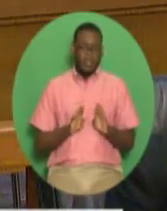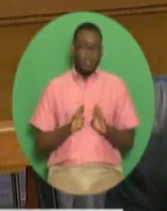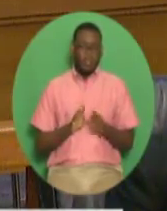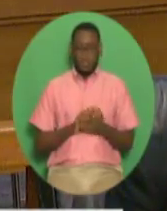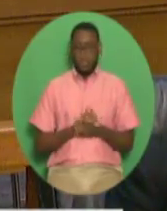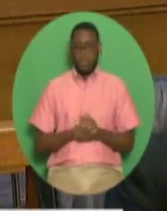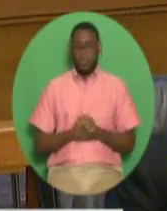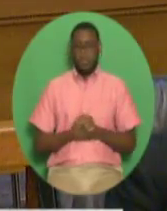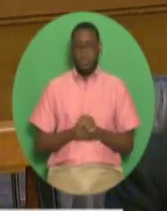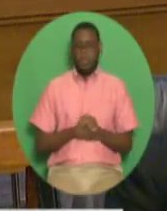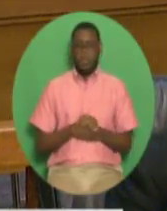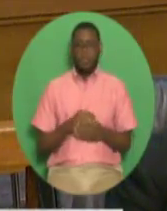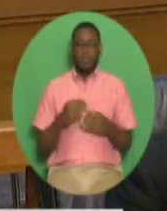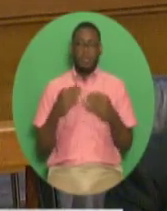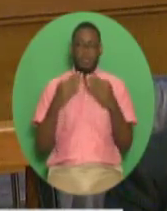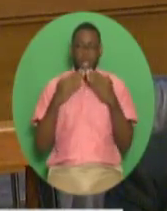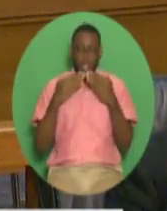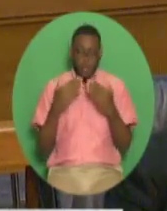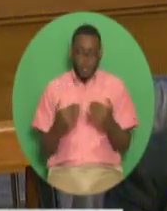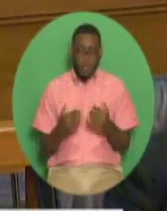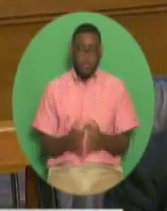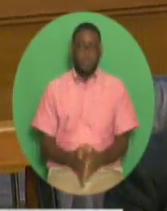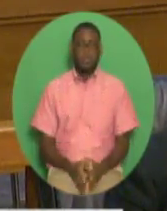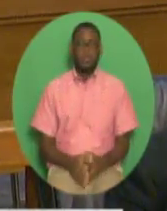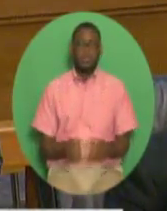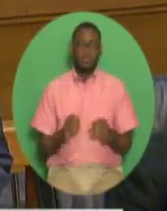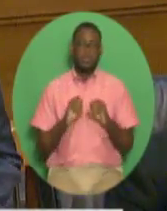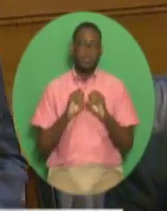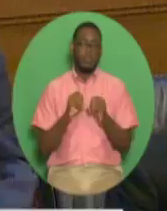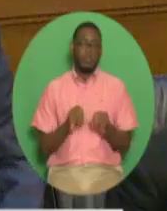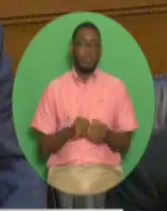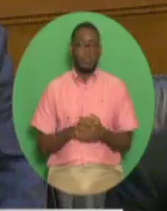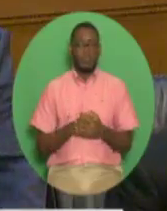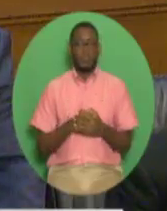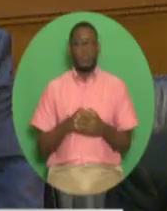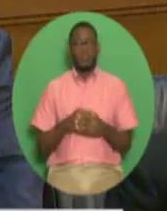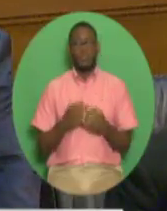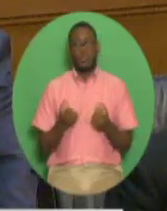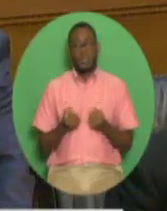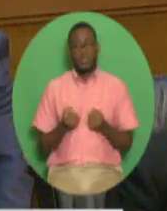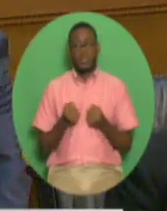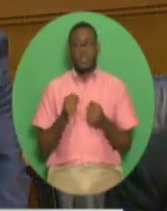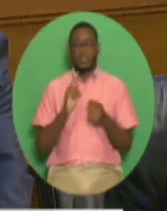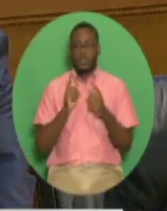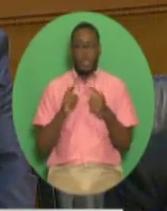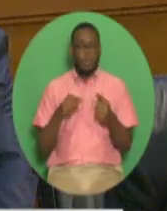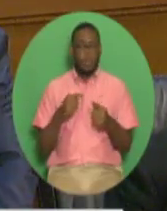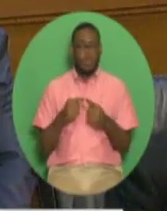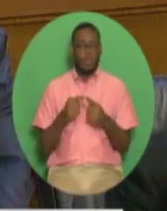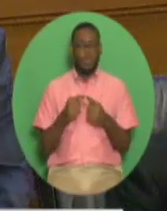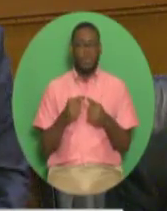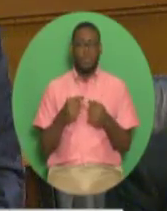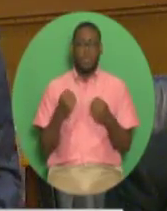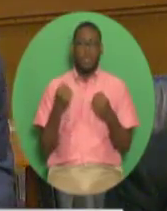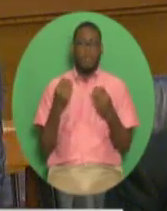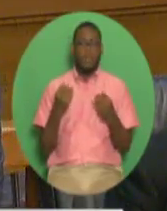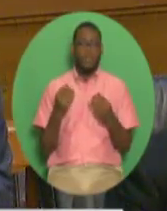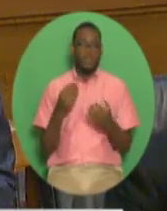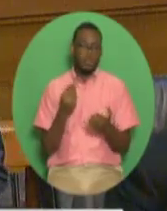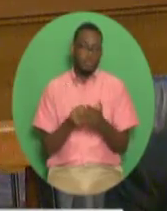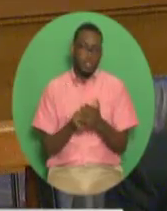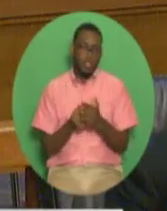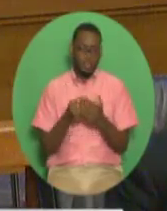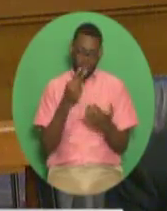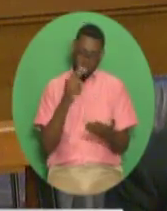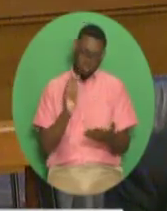Thank you, Madam Speaker. And I just wanted to draw attention to the development program and looking at the estimates going from 2016